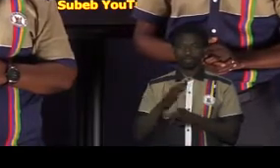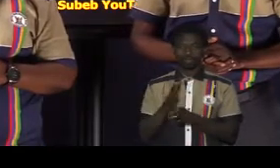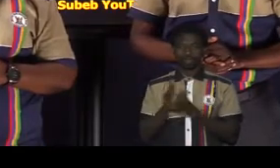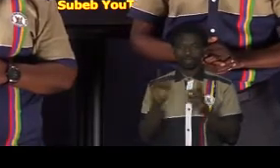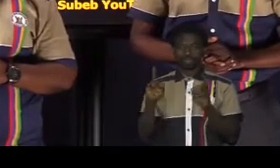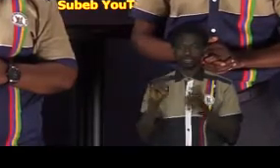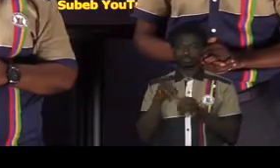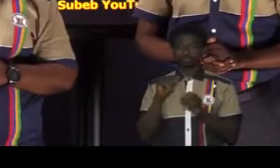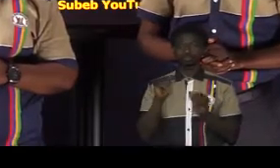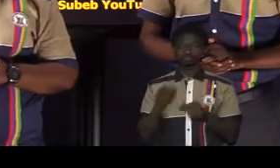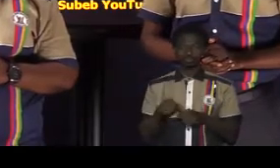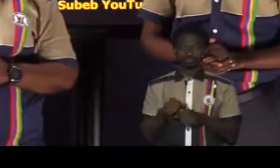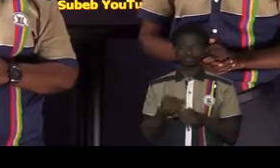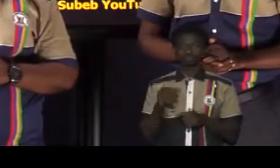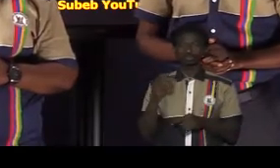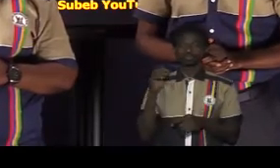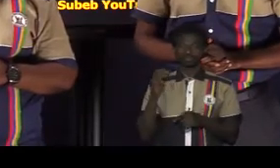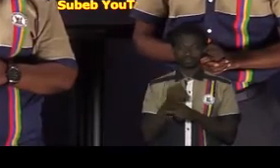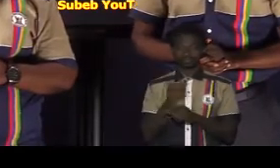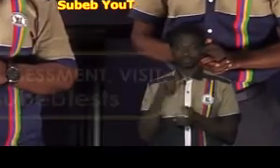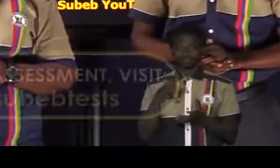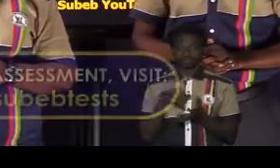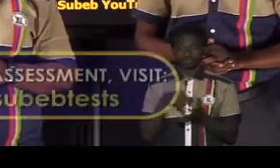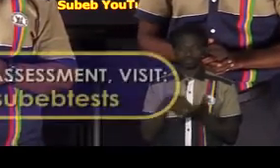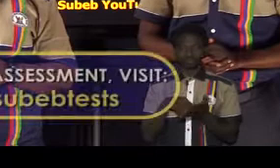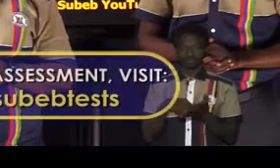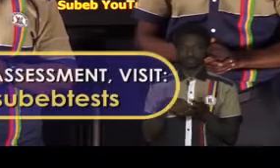tests. Yes. You can access these tests using the link